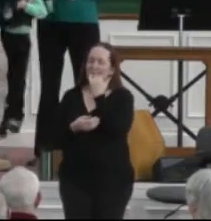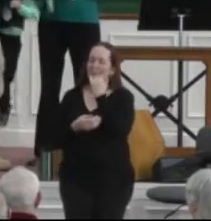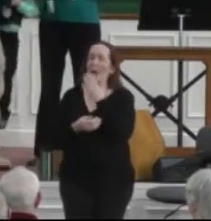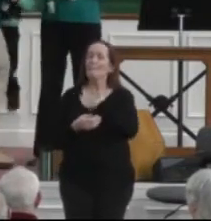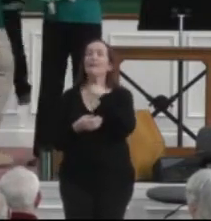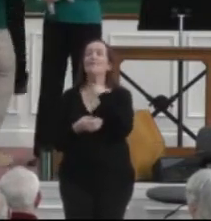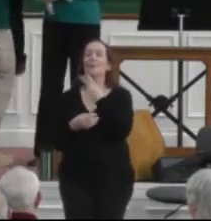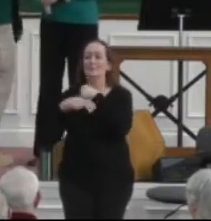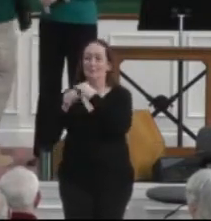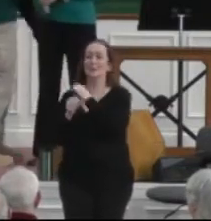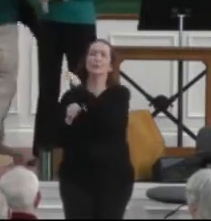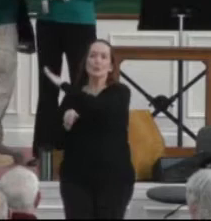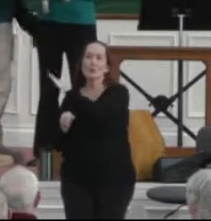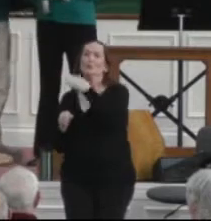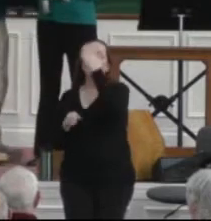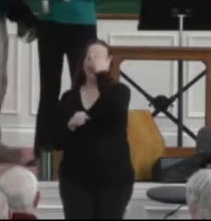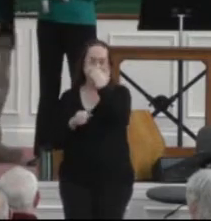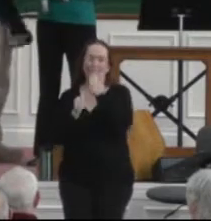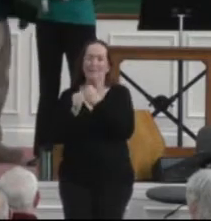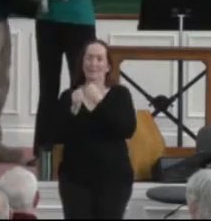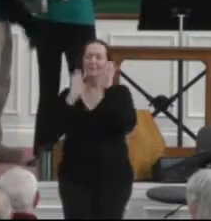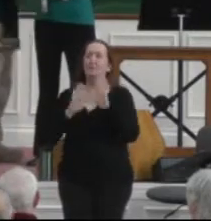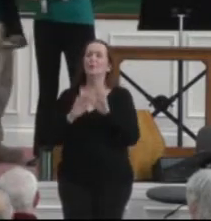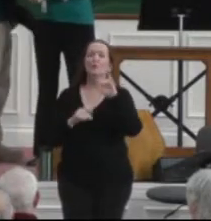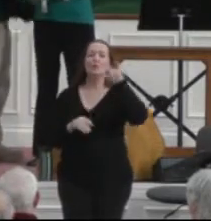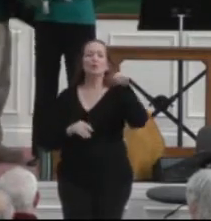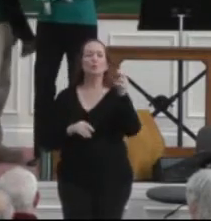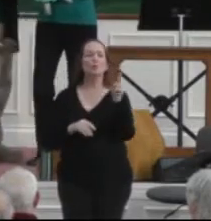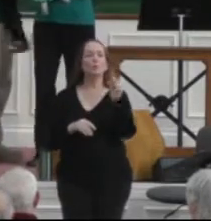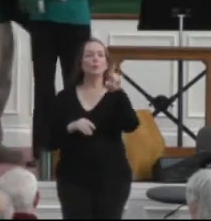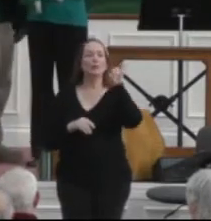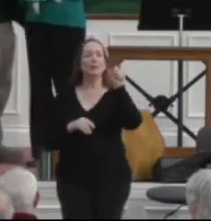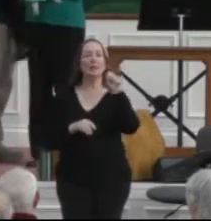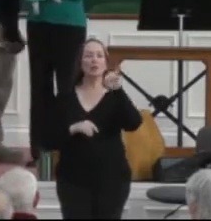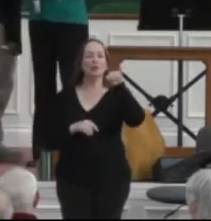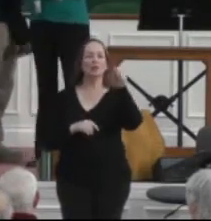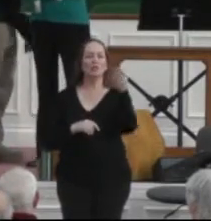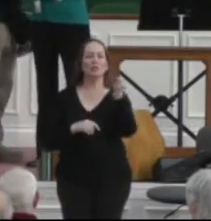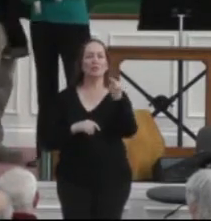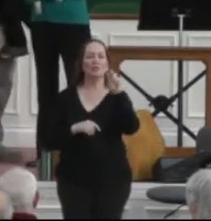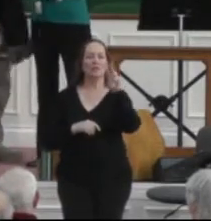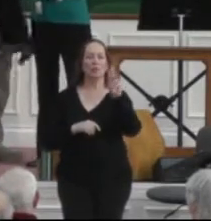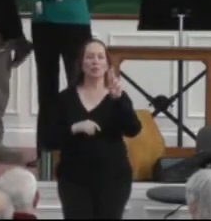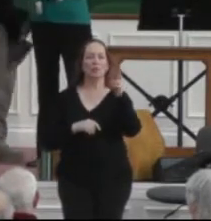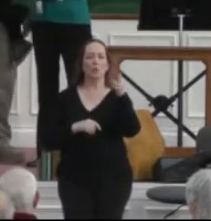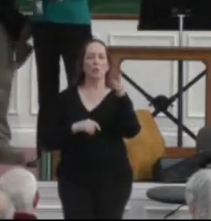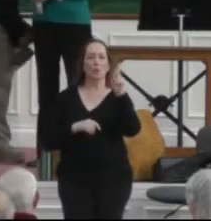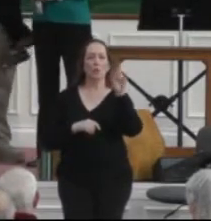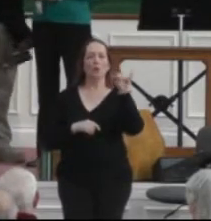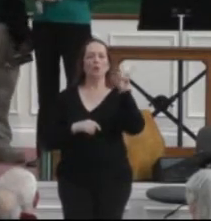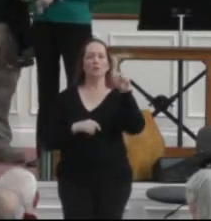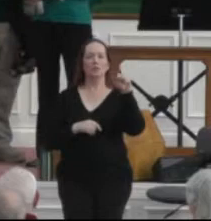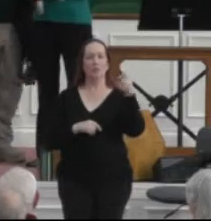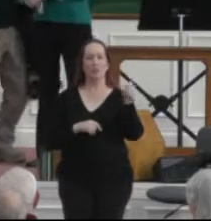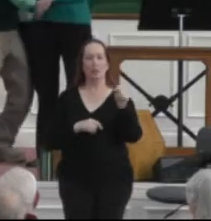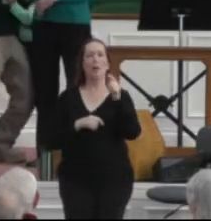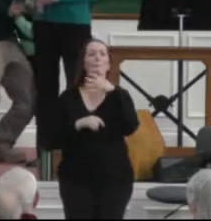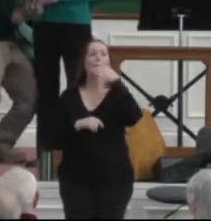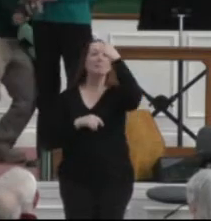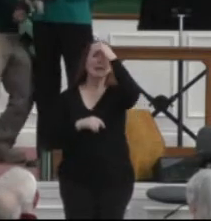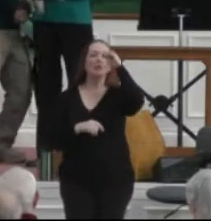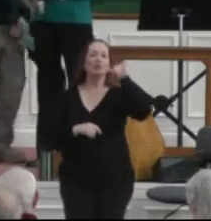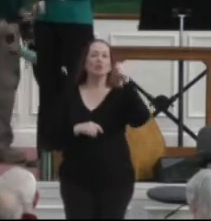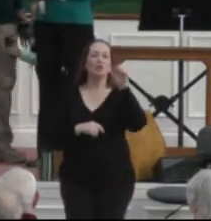Sunday. This is Julia Jean Wright. And mom and dad, Jennifer and Patrick